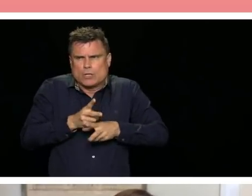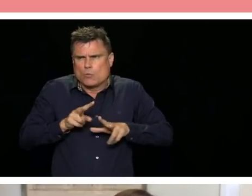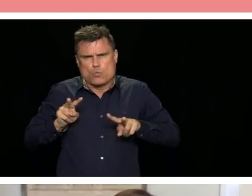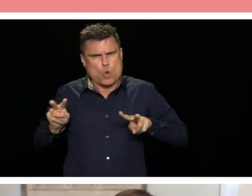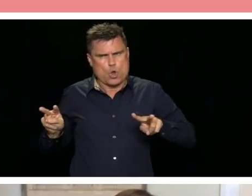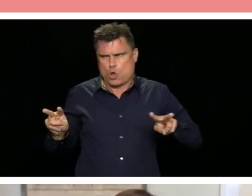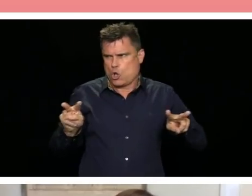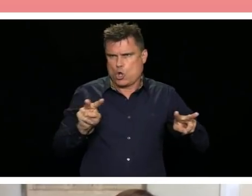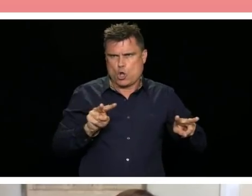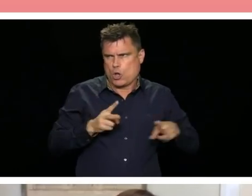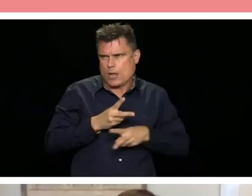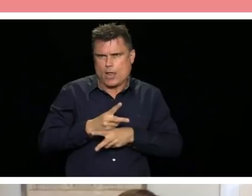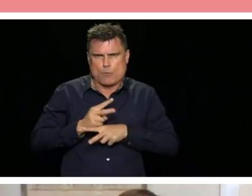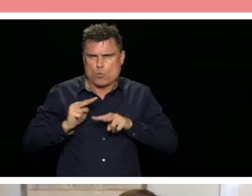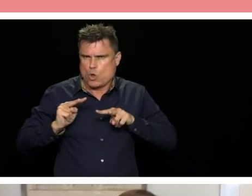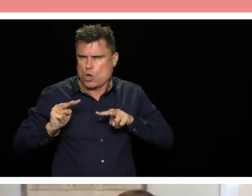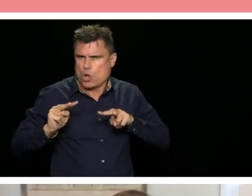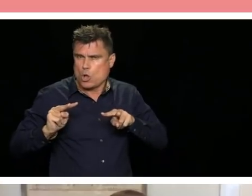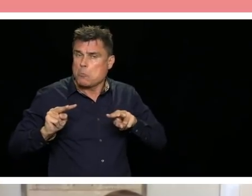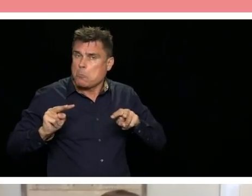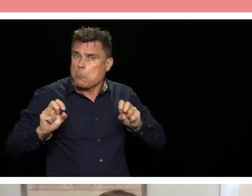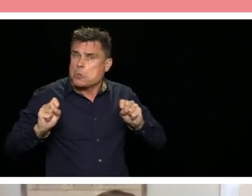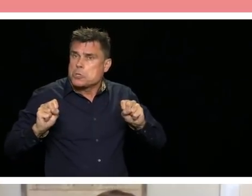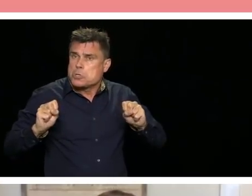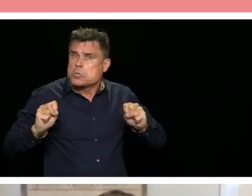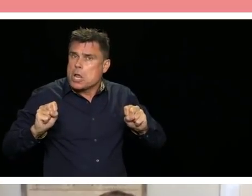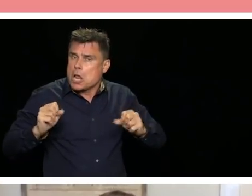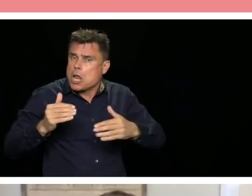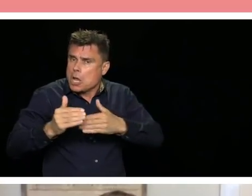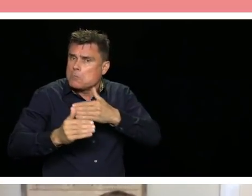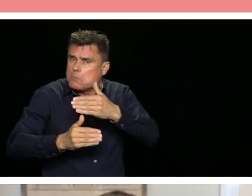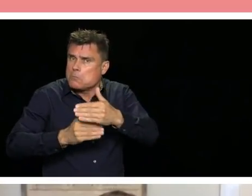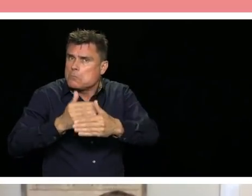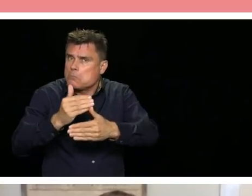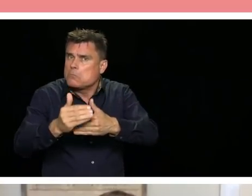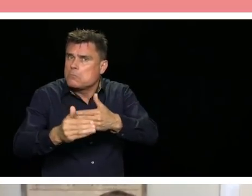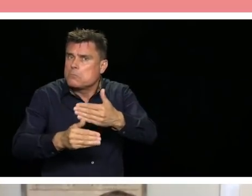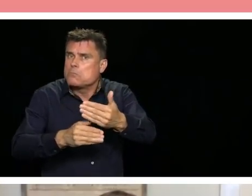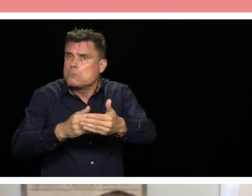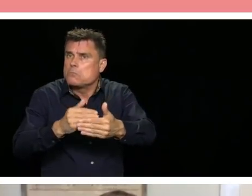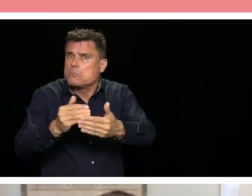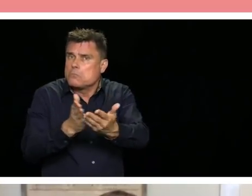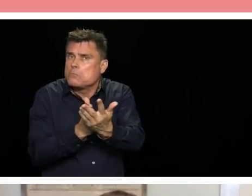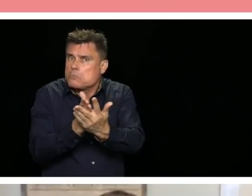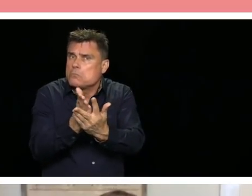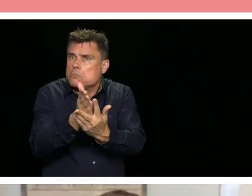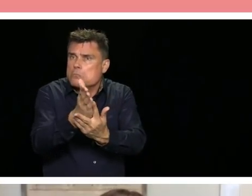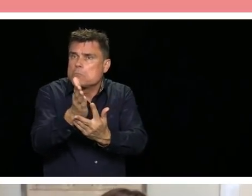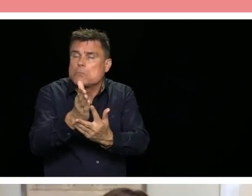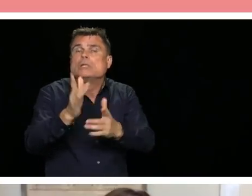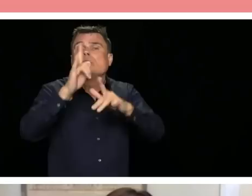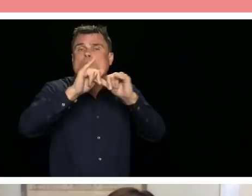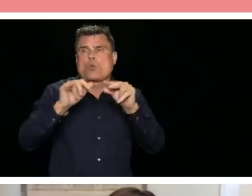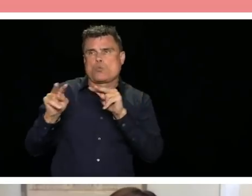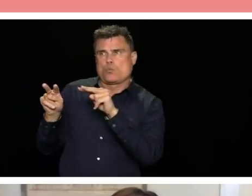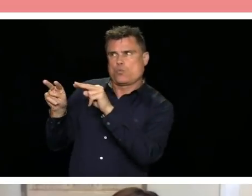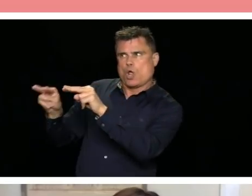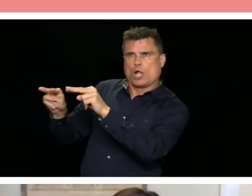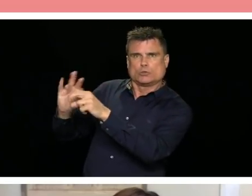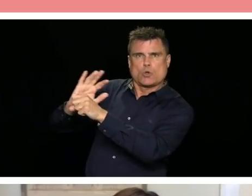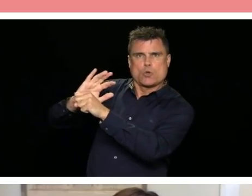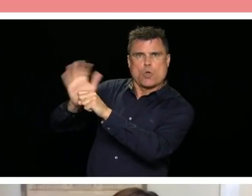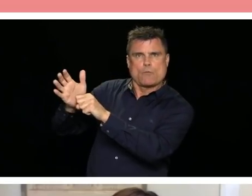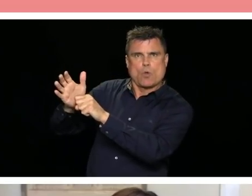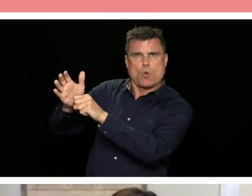the COVID-19 numbers and adjust things. We can adjust our guidelines as we go.